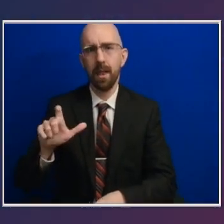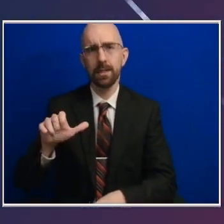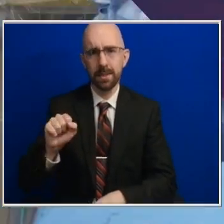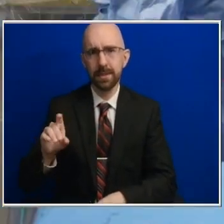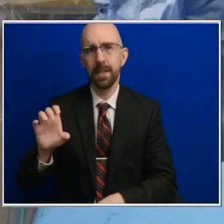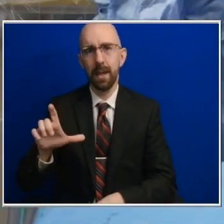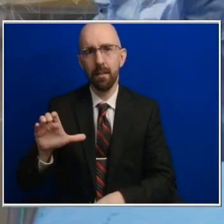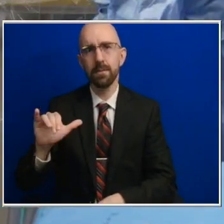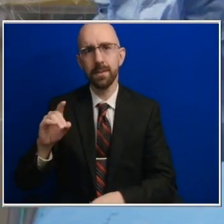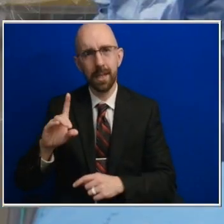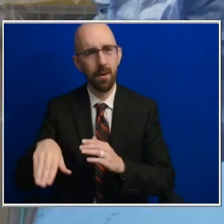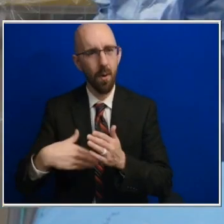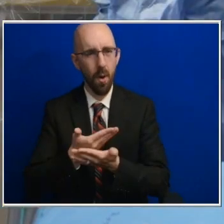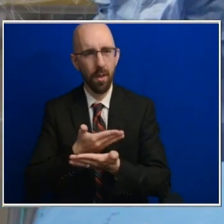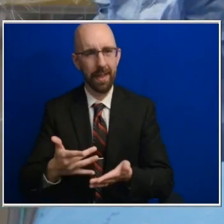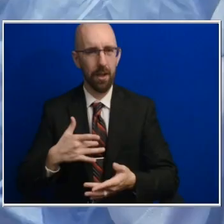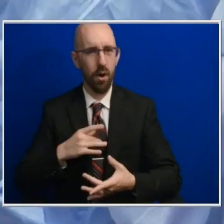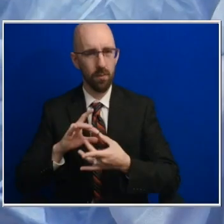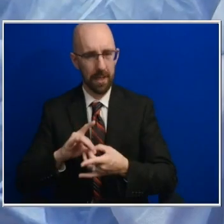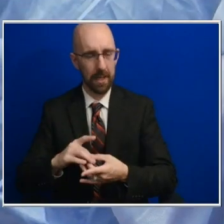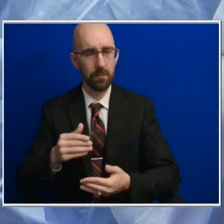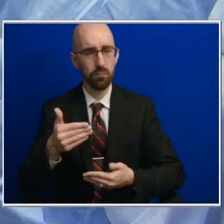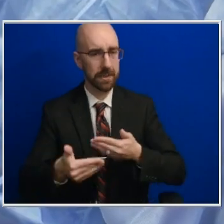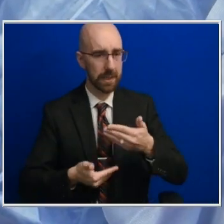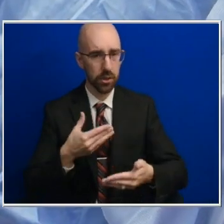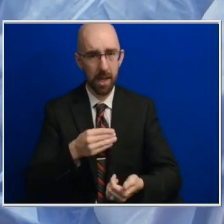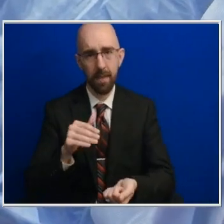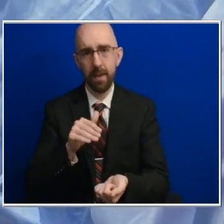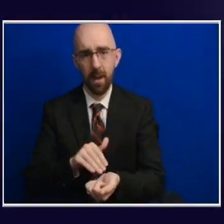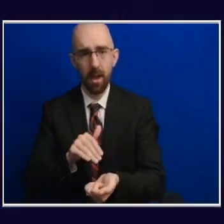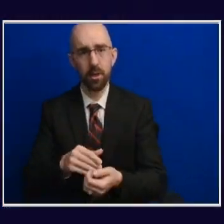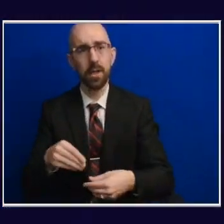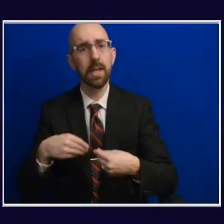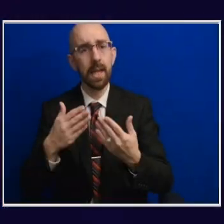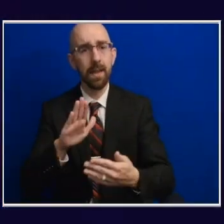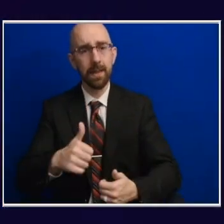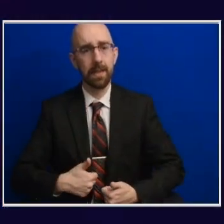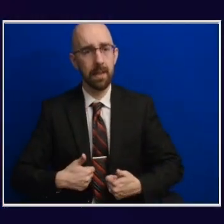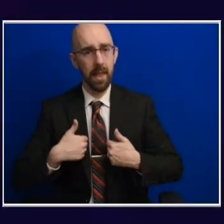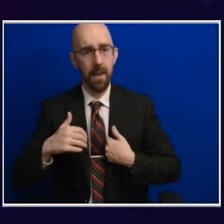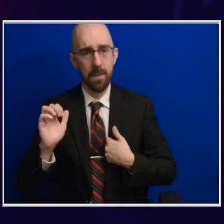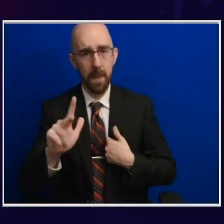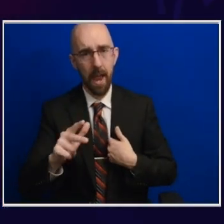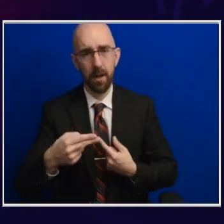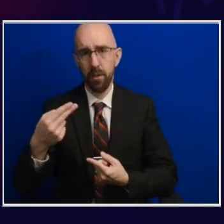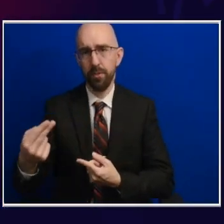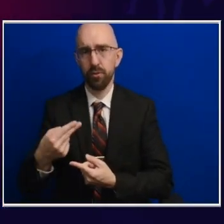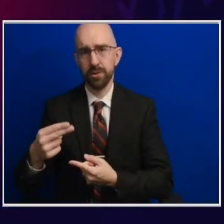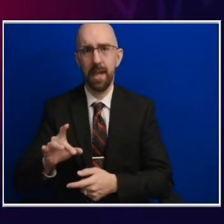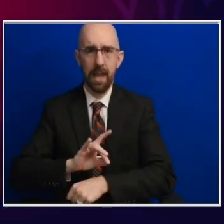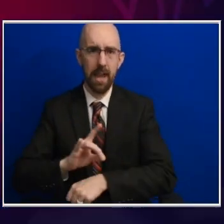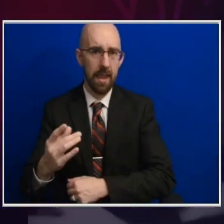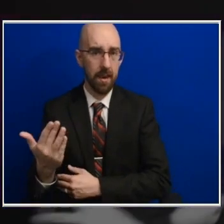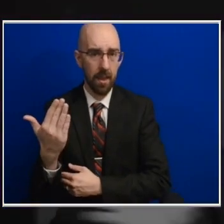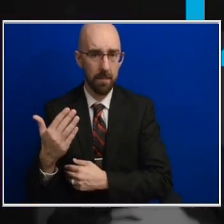Things Heart, the procedure and the doctor that gave him his life back, Thursday at 8 a.m.